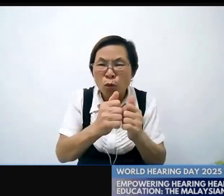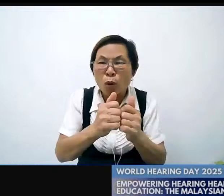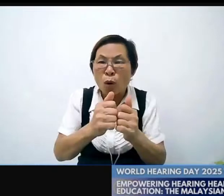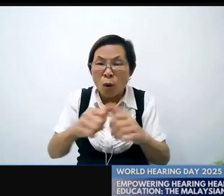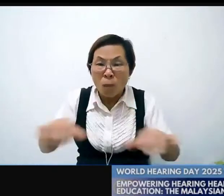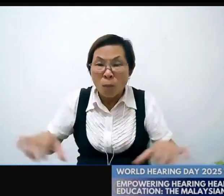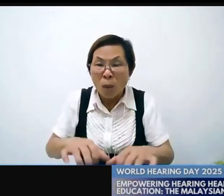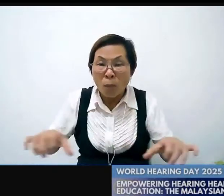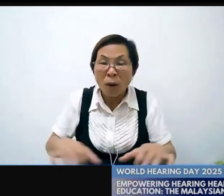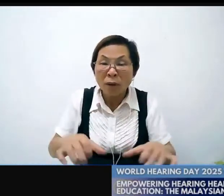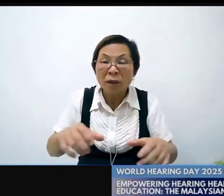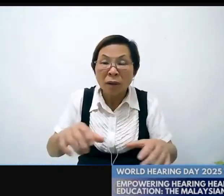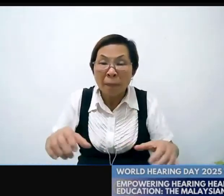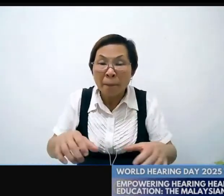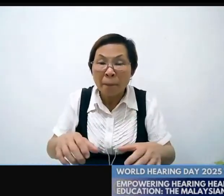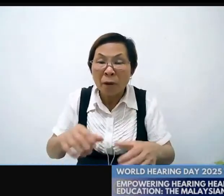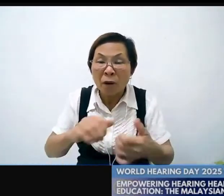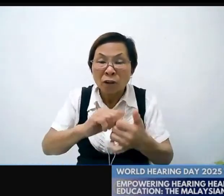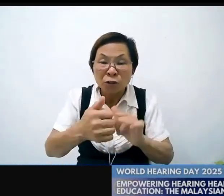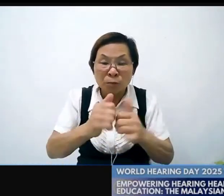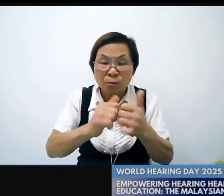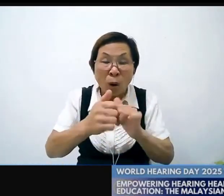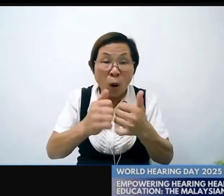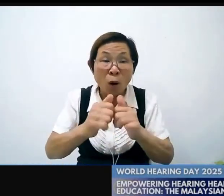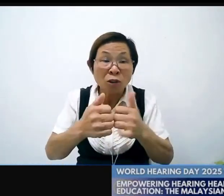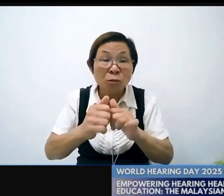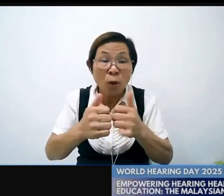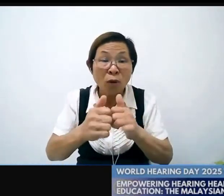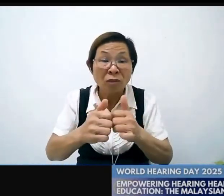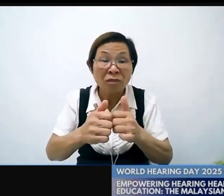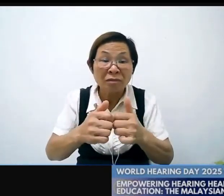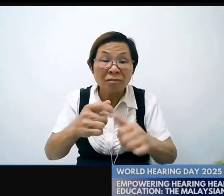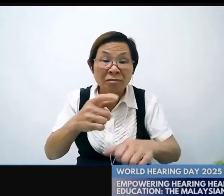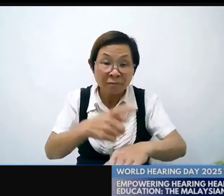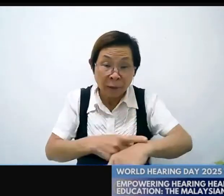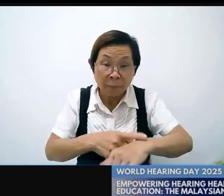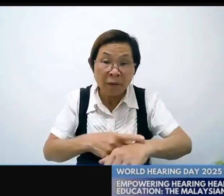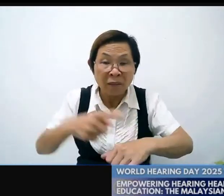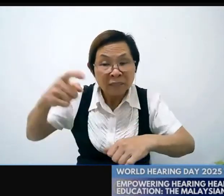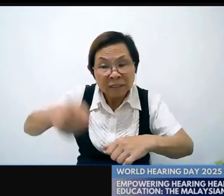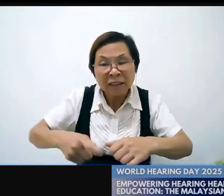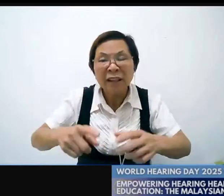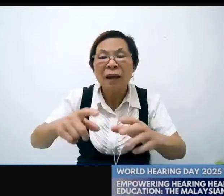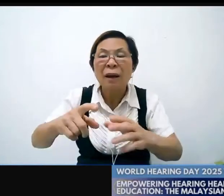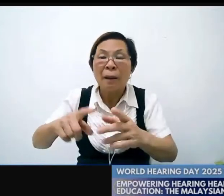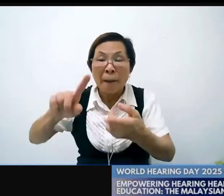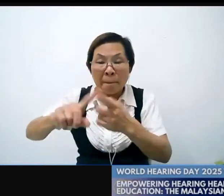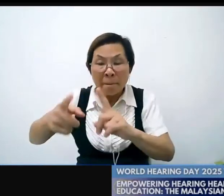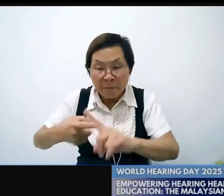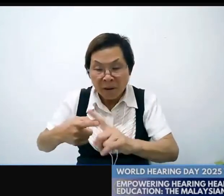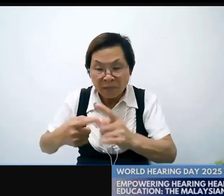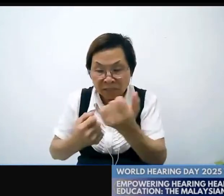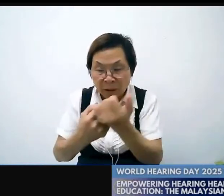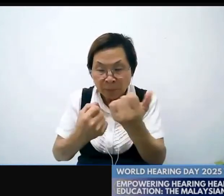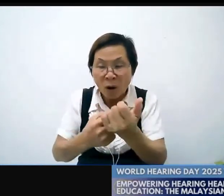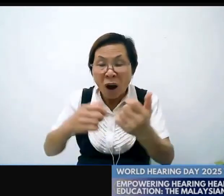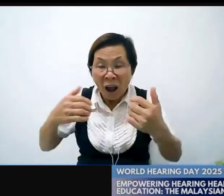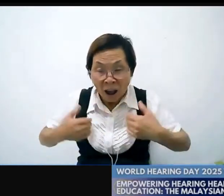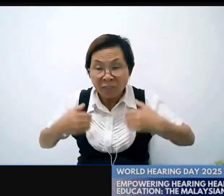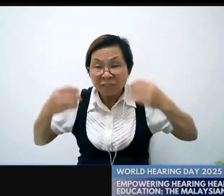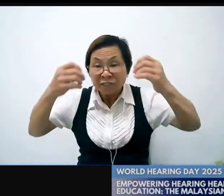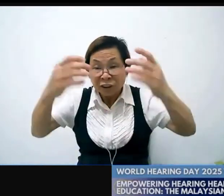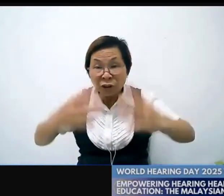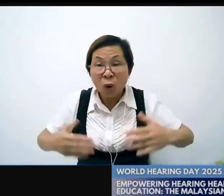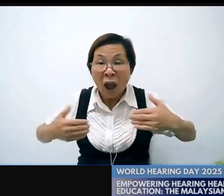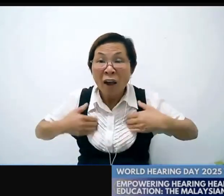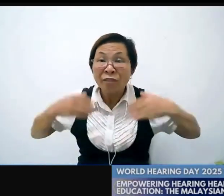what is it we call it sport times, right? So they also need a peer support to help the teachers also to